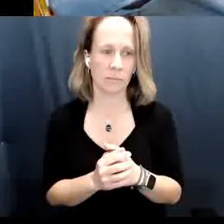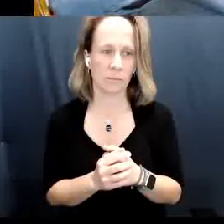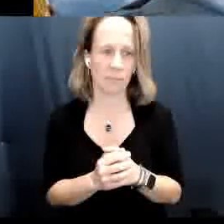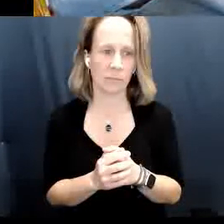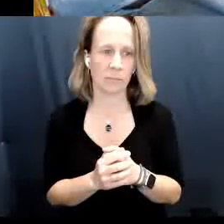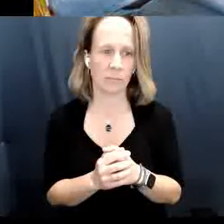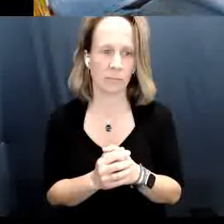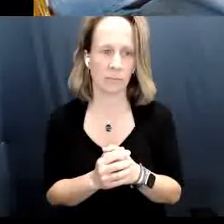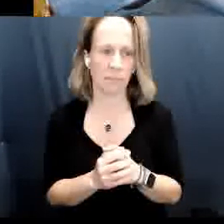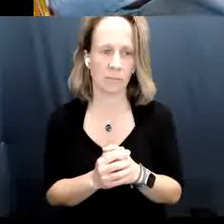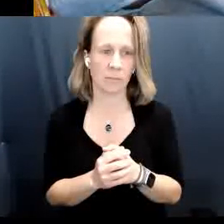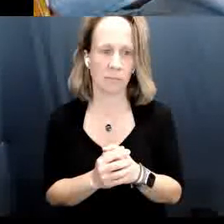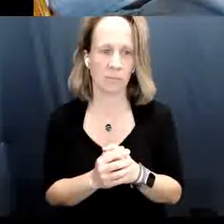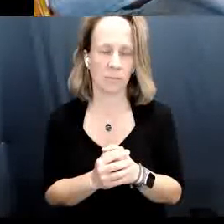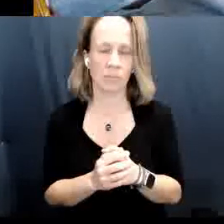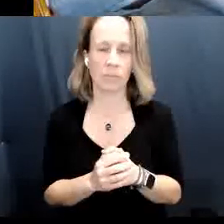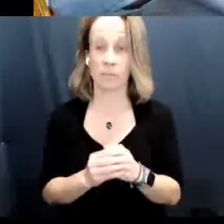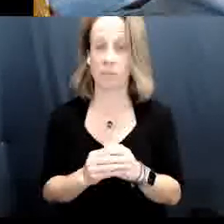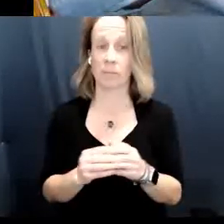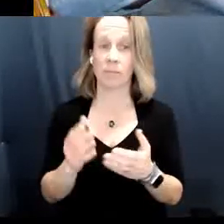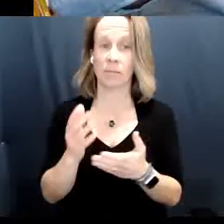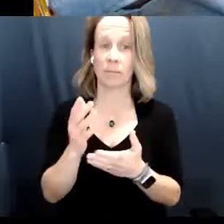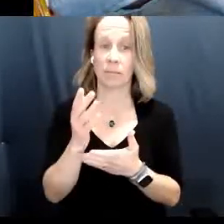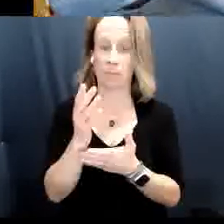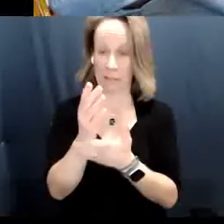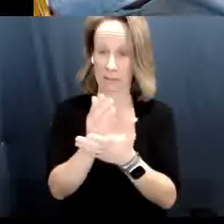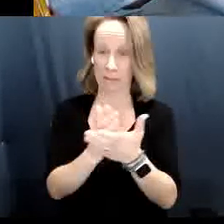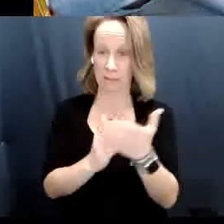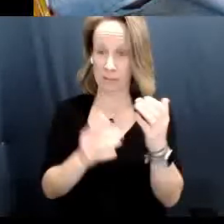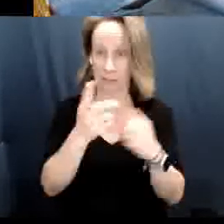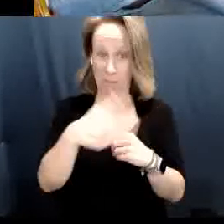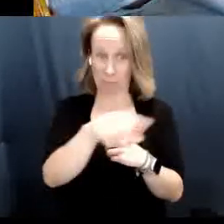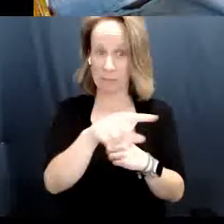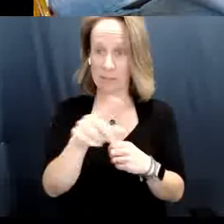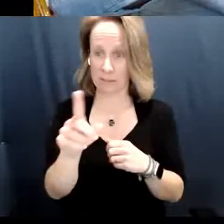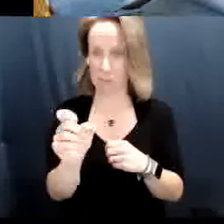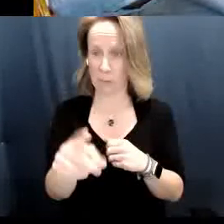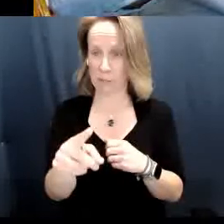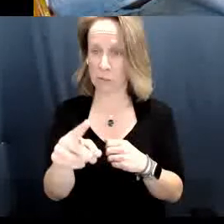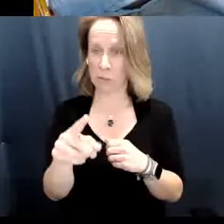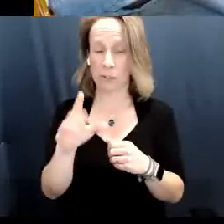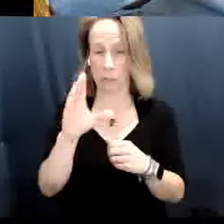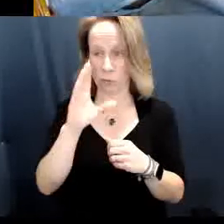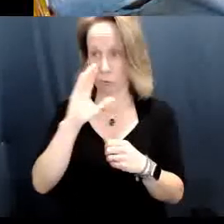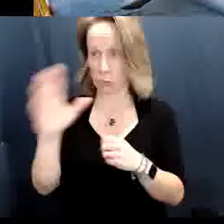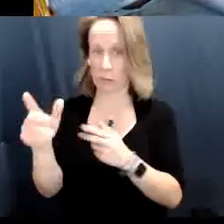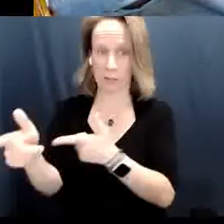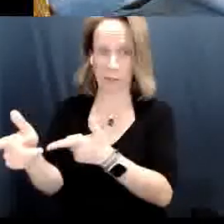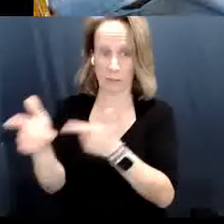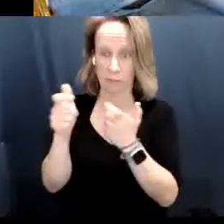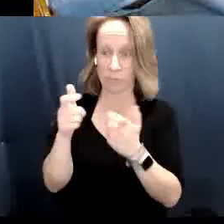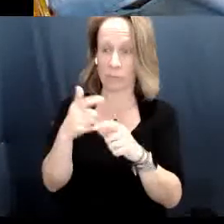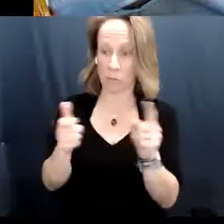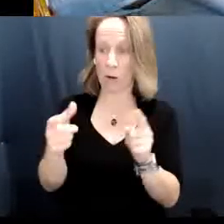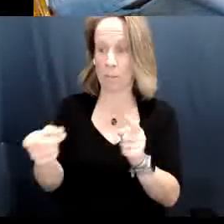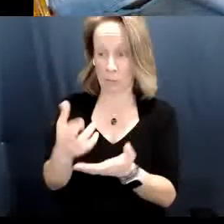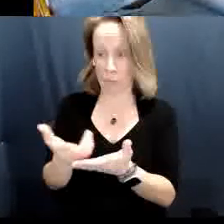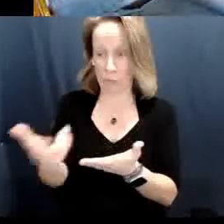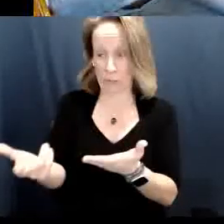So some of these questions were directly inspired and taken from the RSP resource that Victoria shared in the